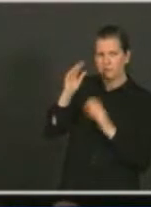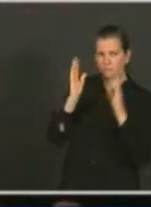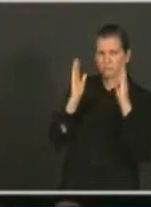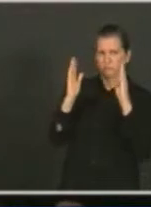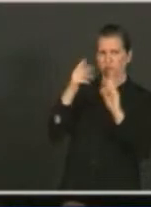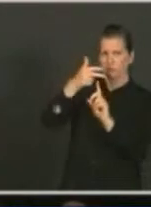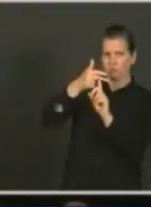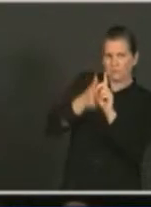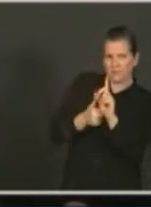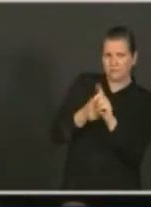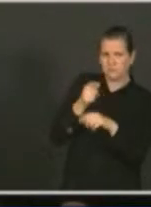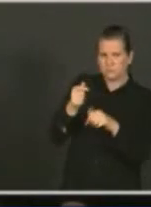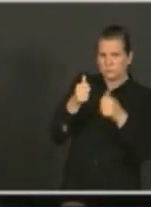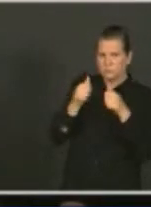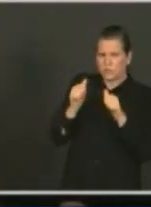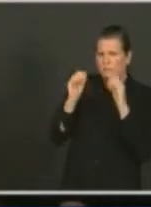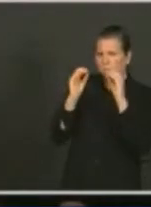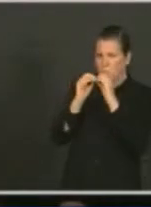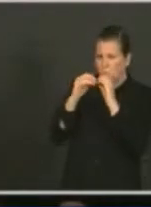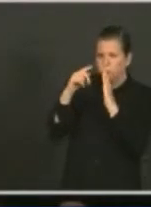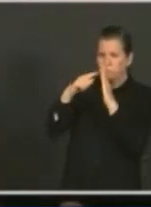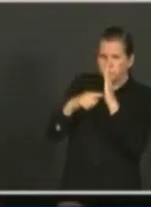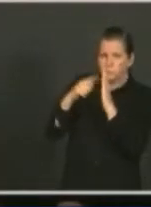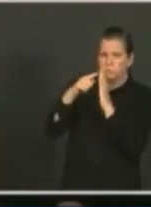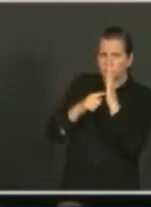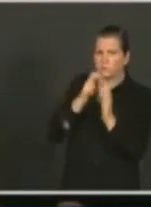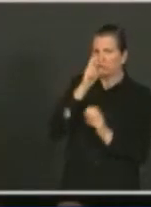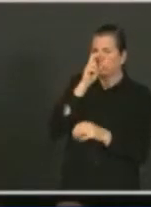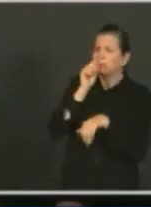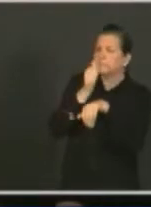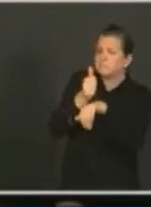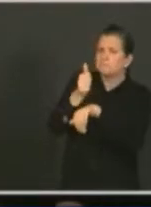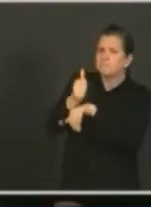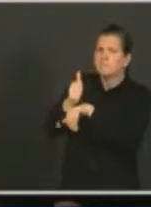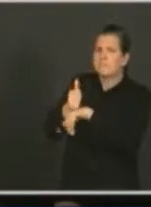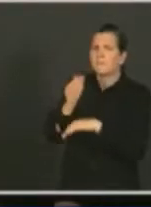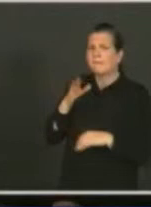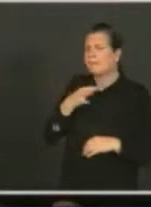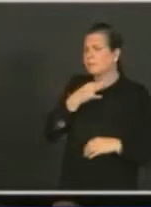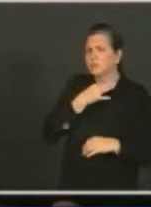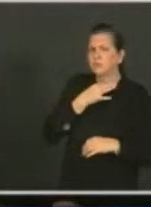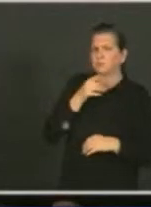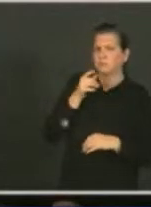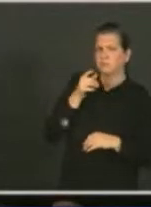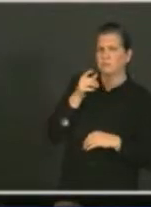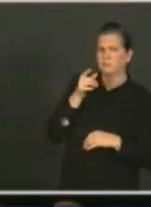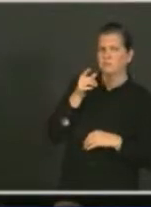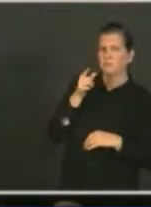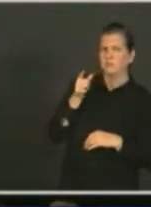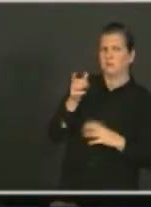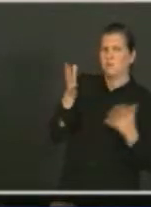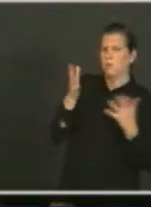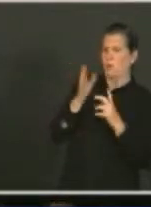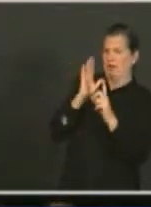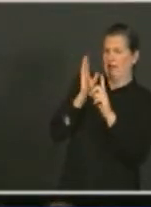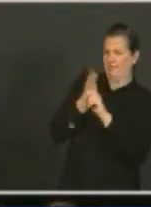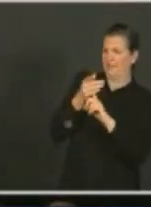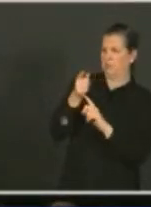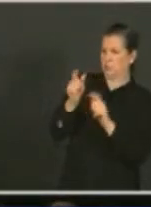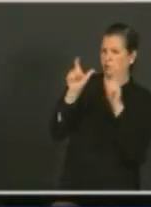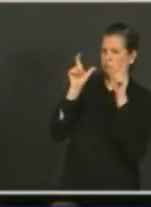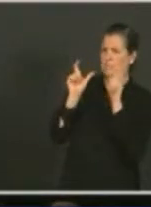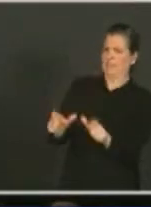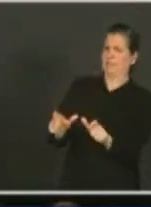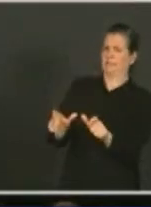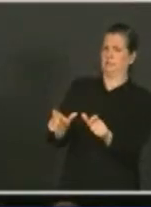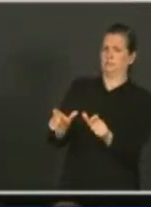restrictions. What in your mind convinces you that a lockdown would actually be significant